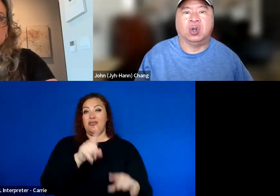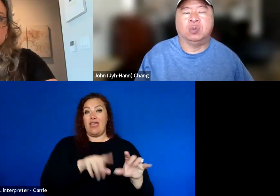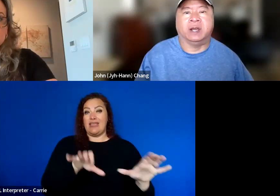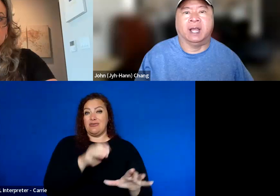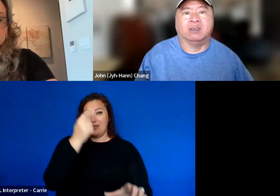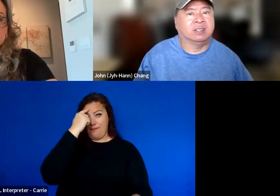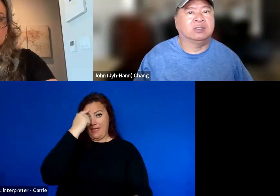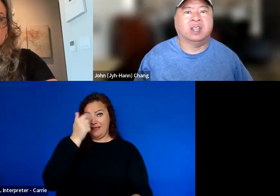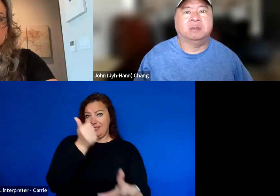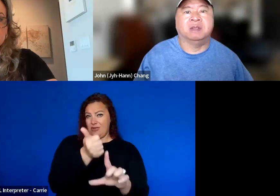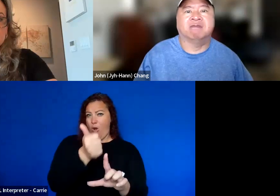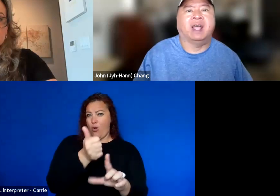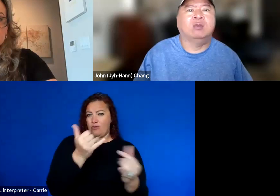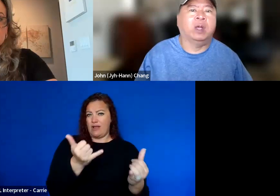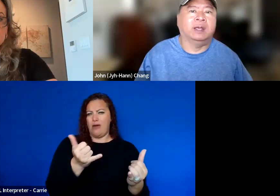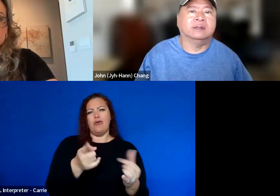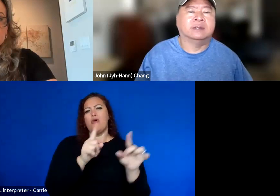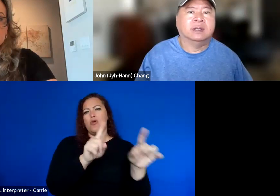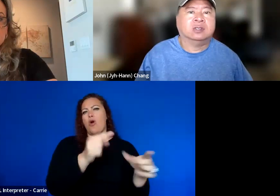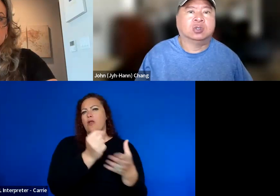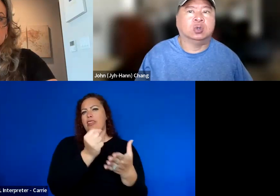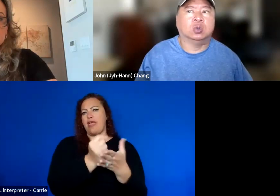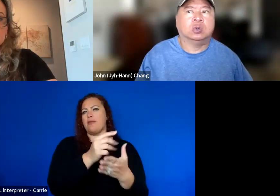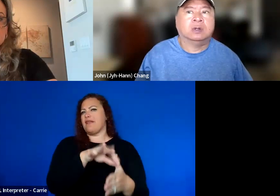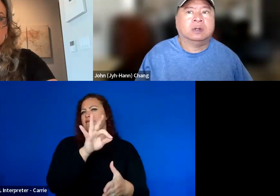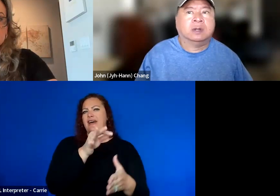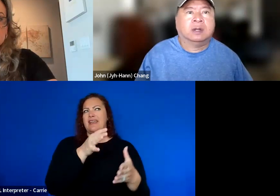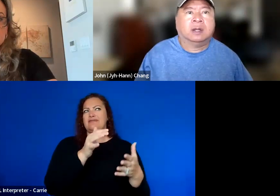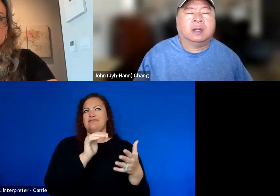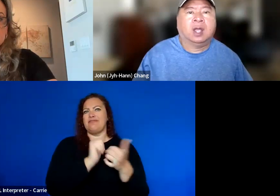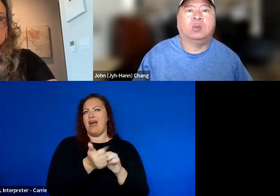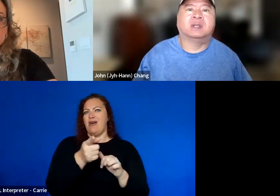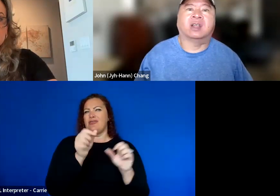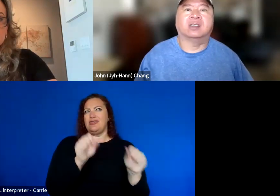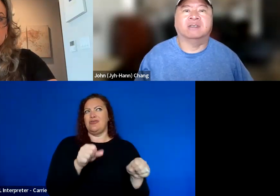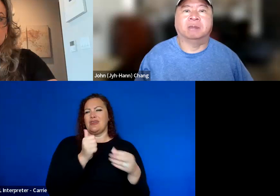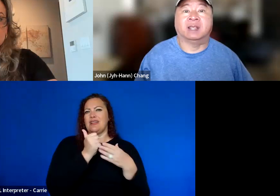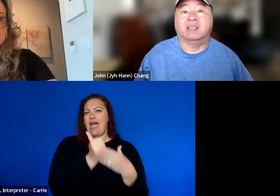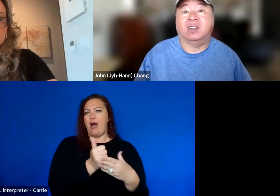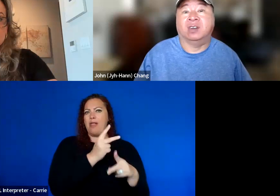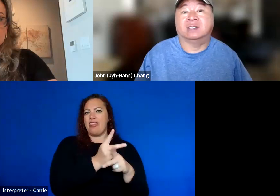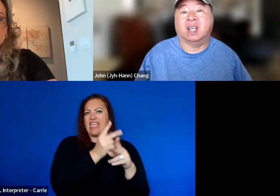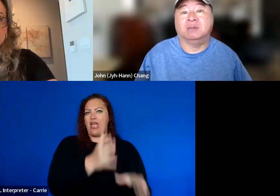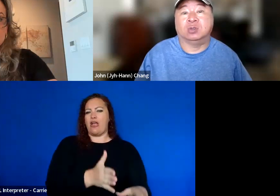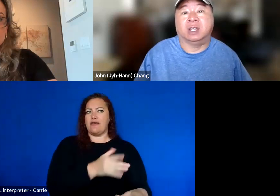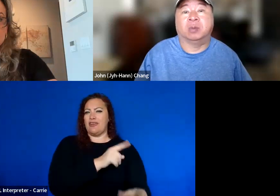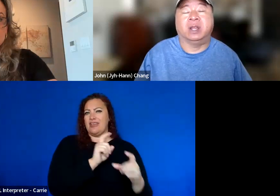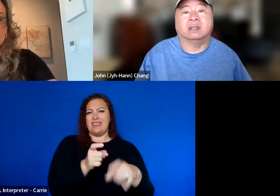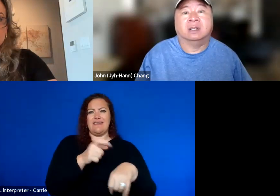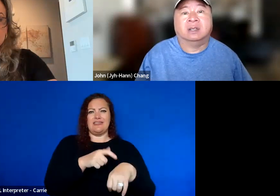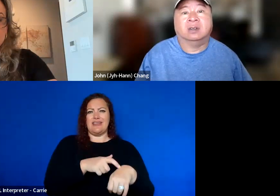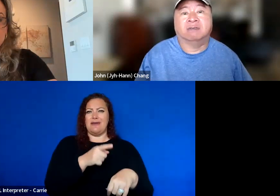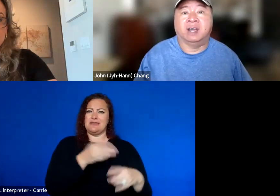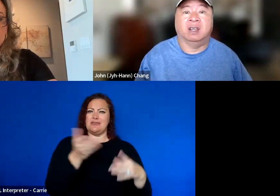on your own right now, get to therapy and find ways to help the caregiver by giving her time to take a